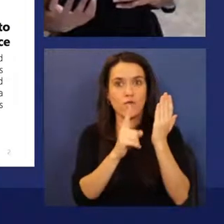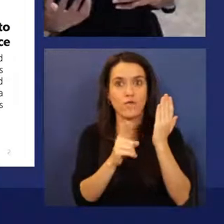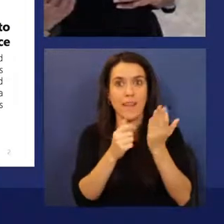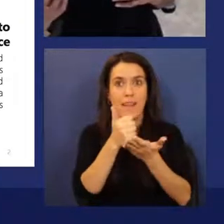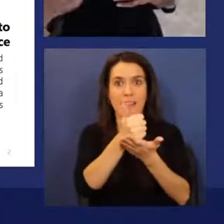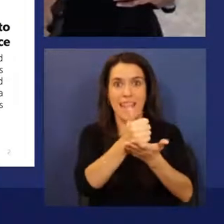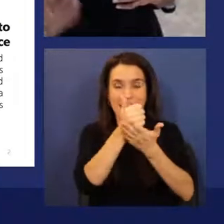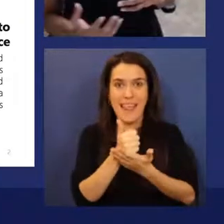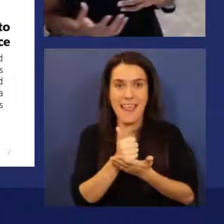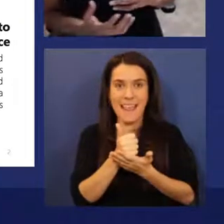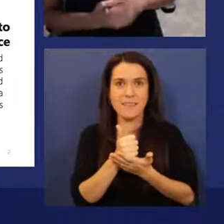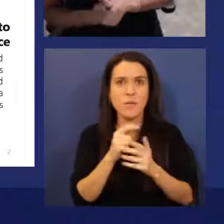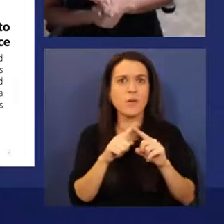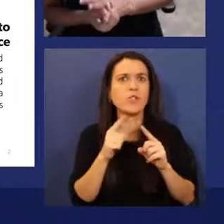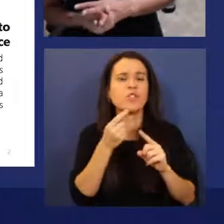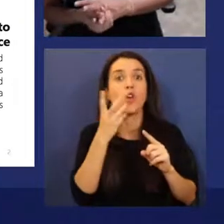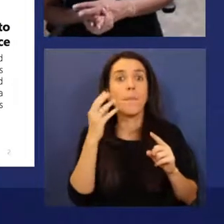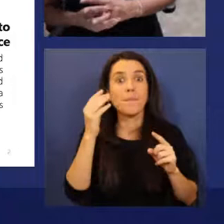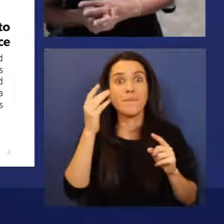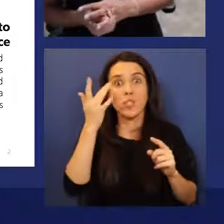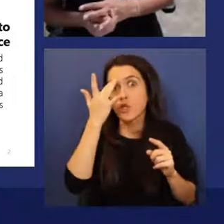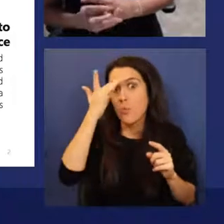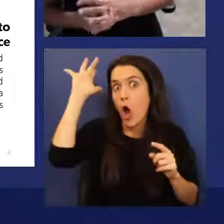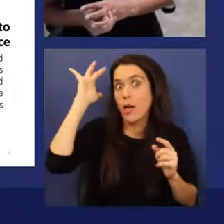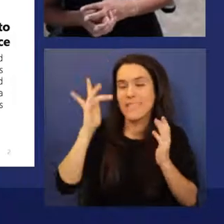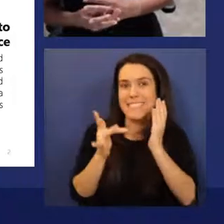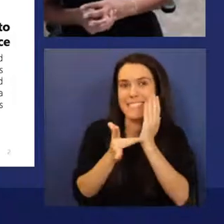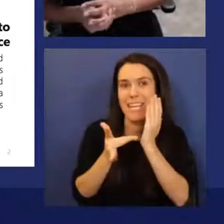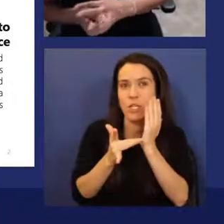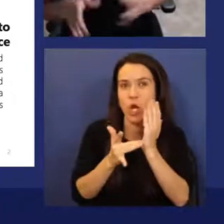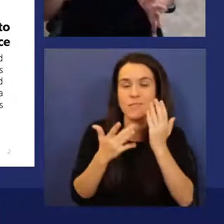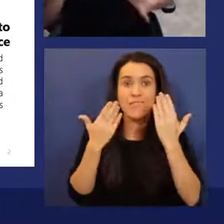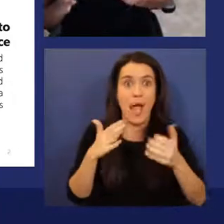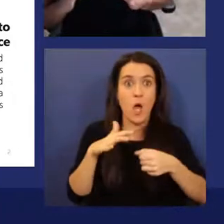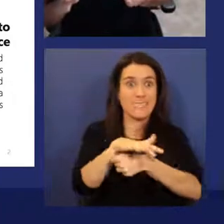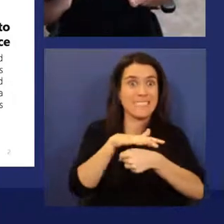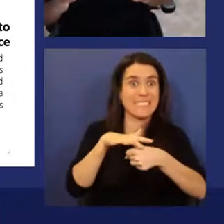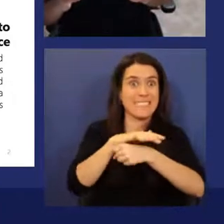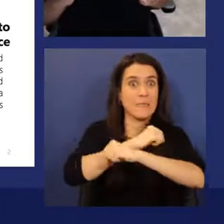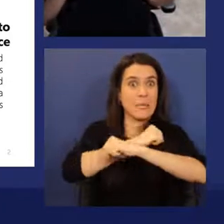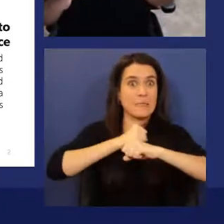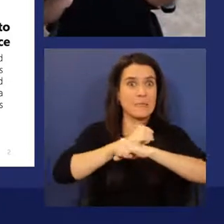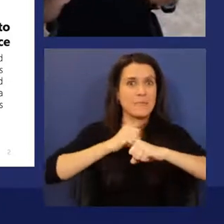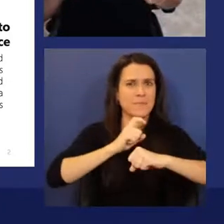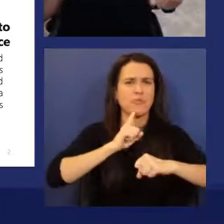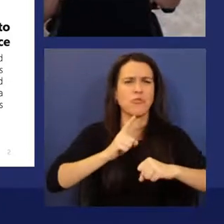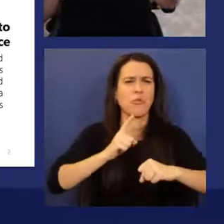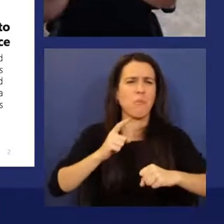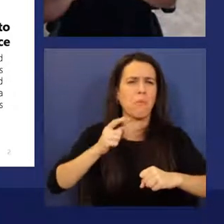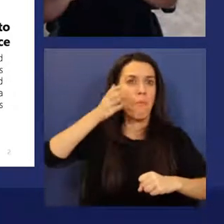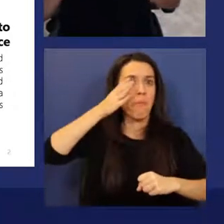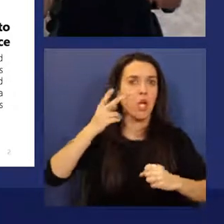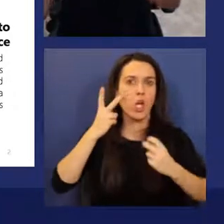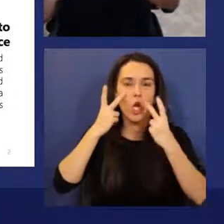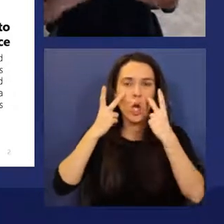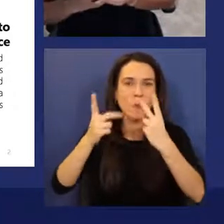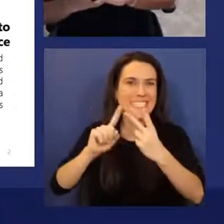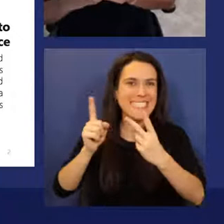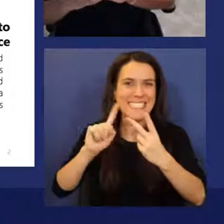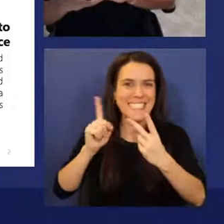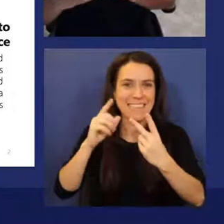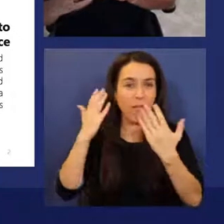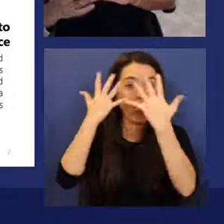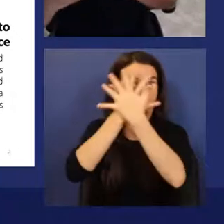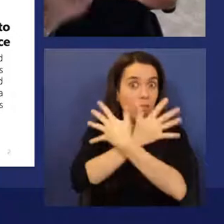of these smart spaces, the technology that are used in the smart spaces, are very less apparent. But They're very capable, they're